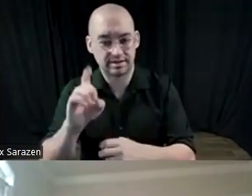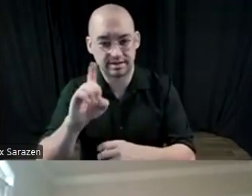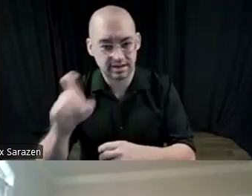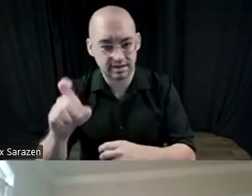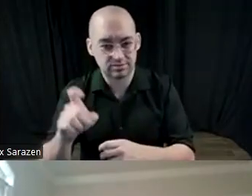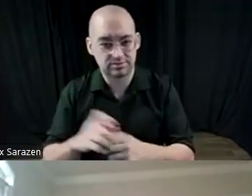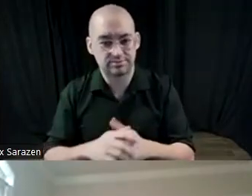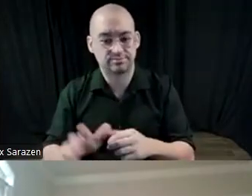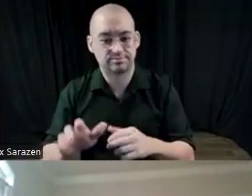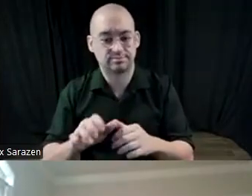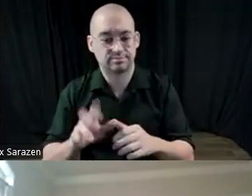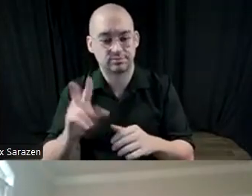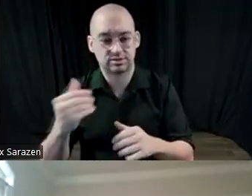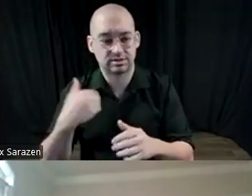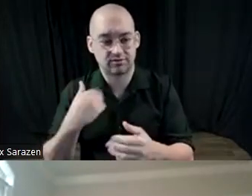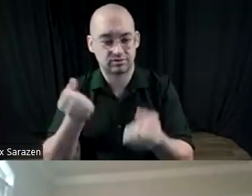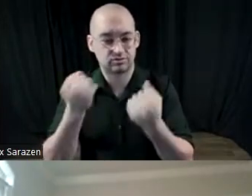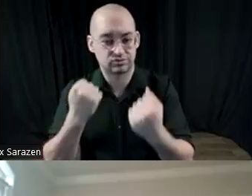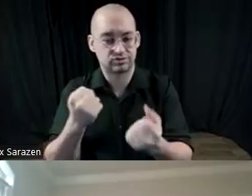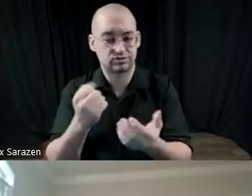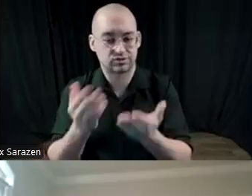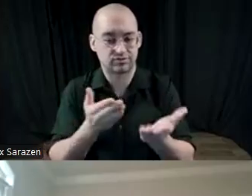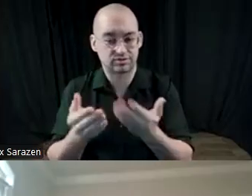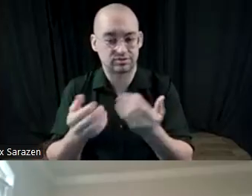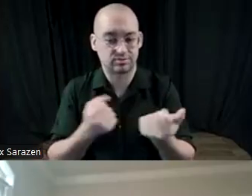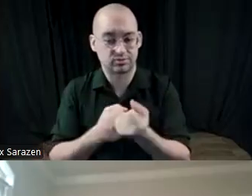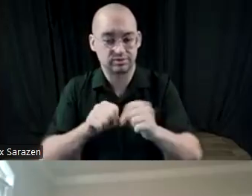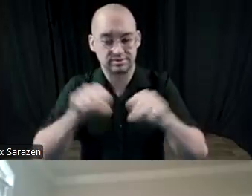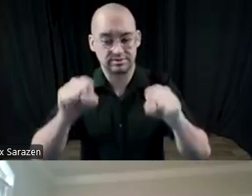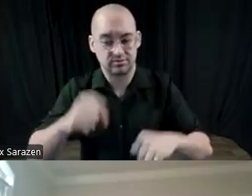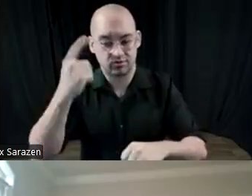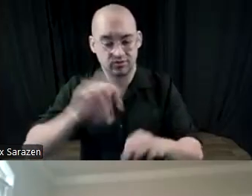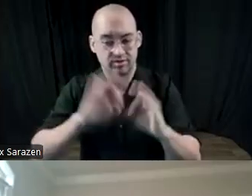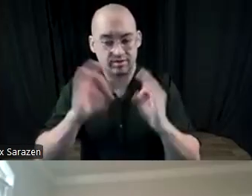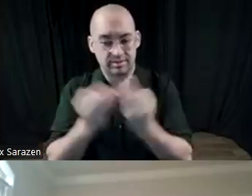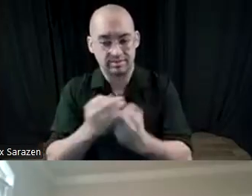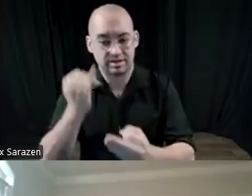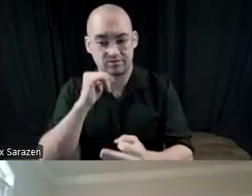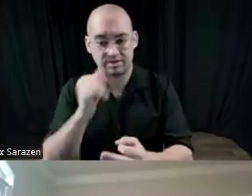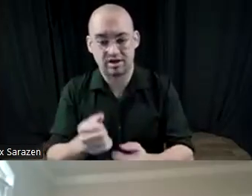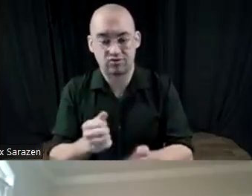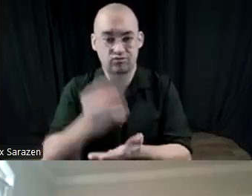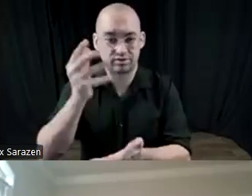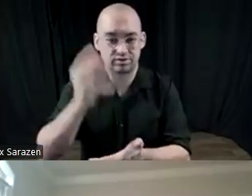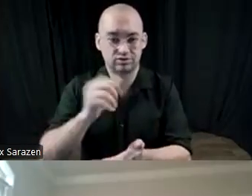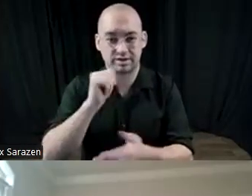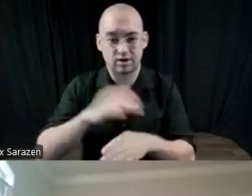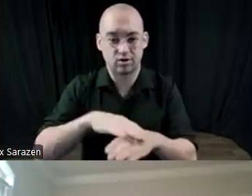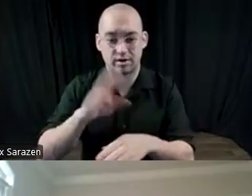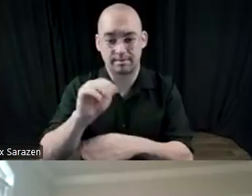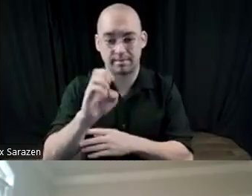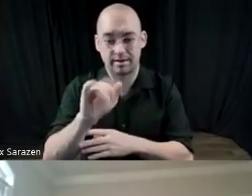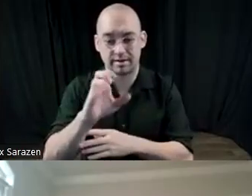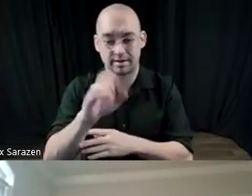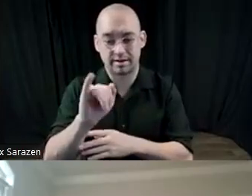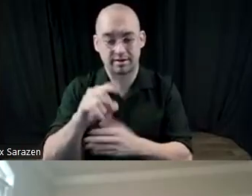fact that we don't have a robust service and support system for families. And if you're not really rich or you're not on Medicaid, affording any